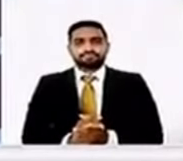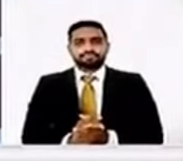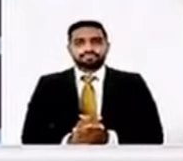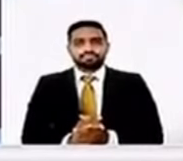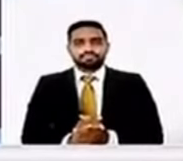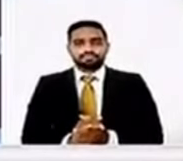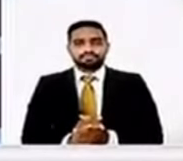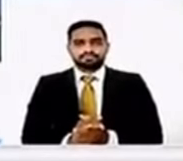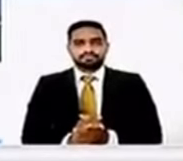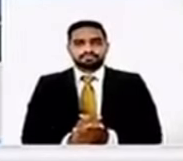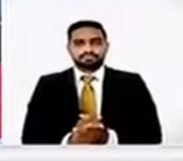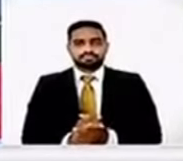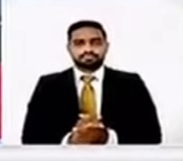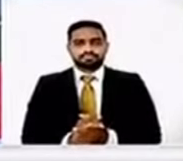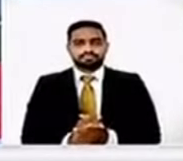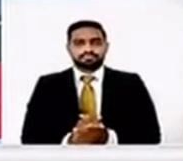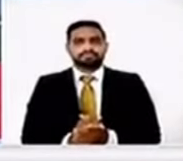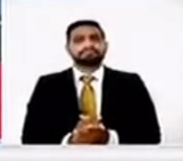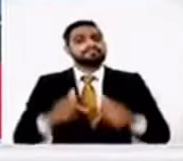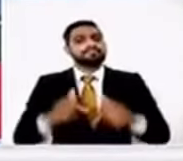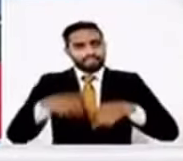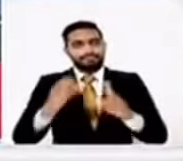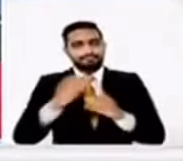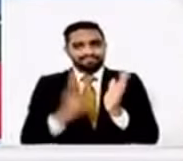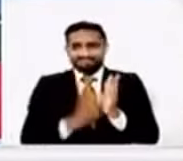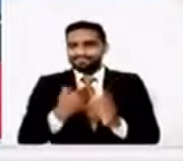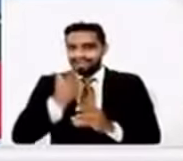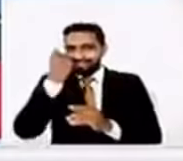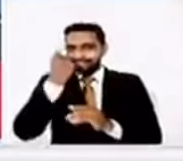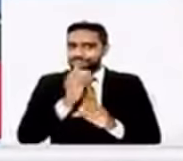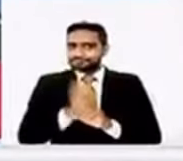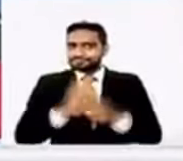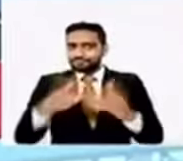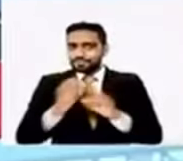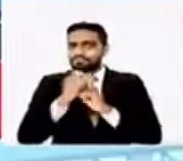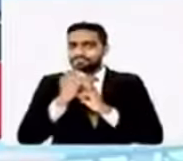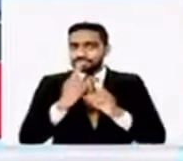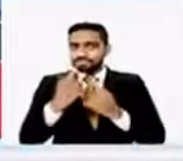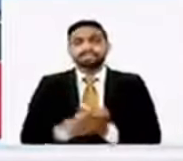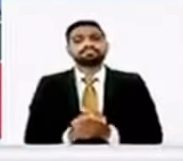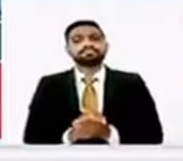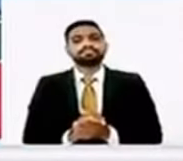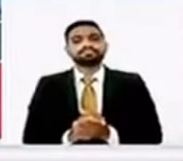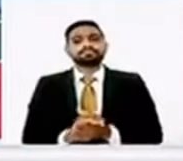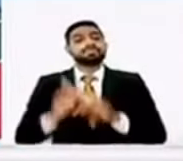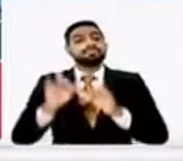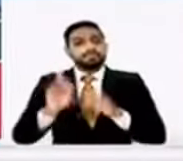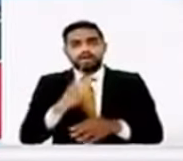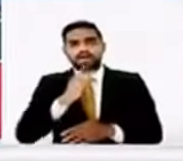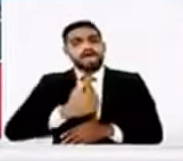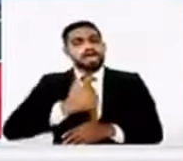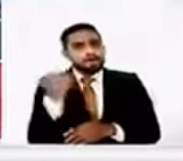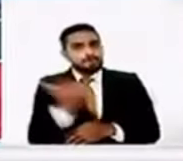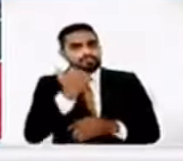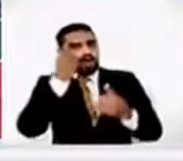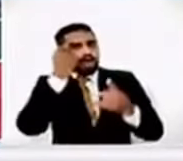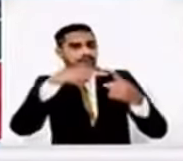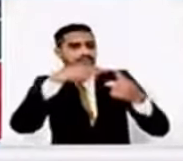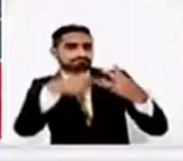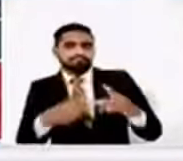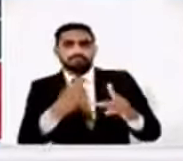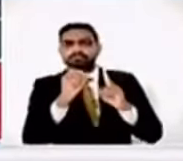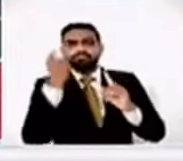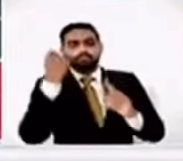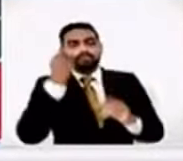Well, as the Prime Minister made those comments to Parliament, a series of proposals were made to benefit all sectors across the